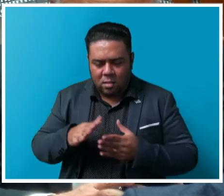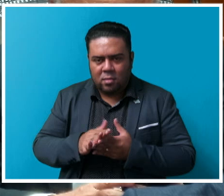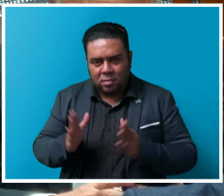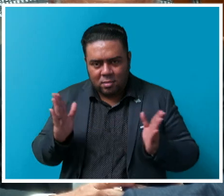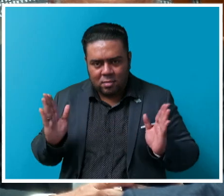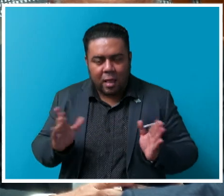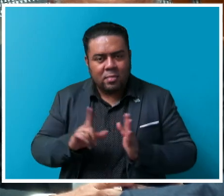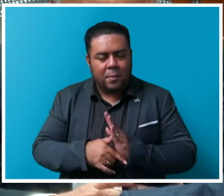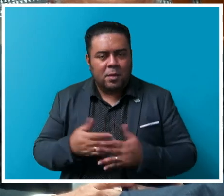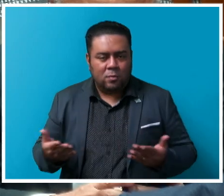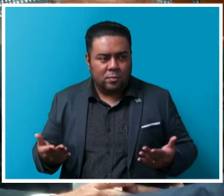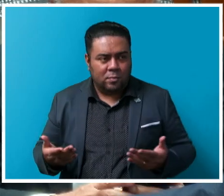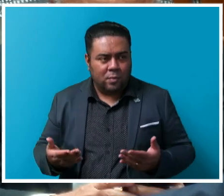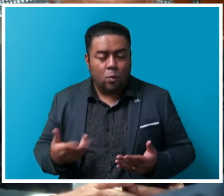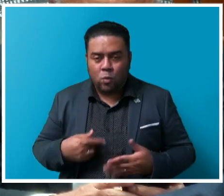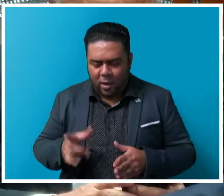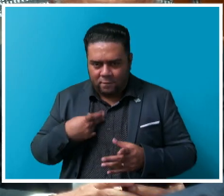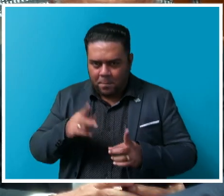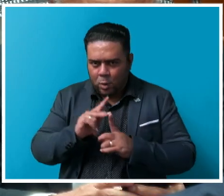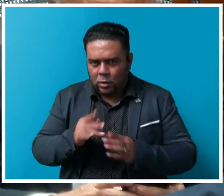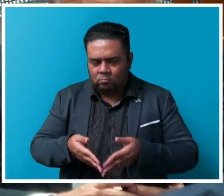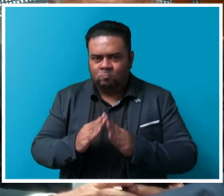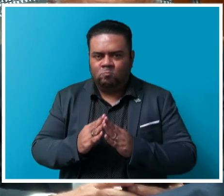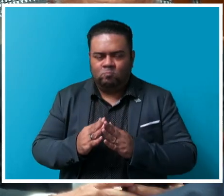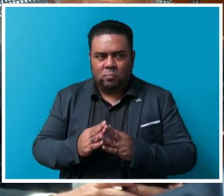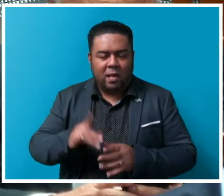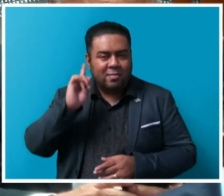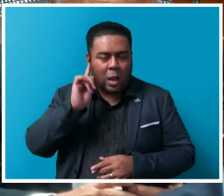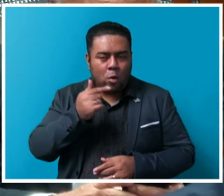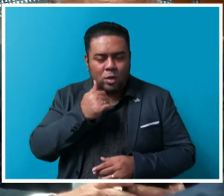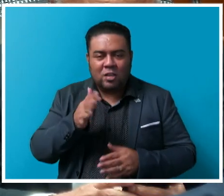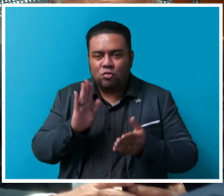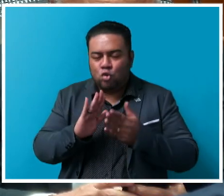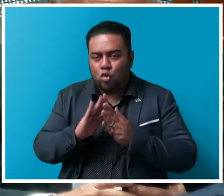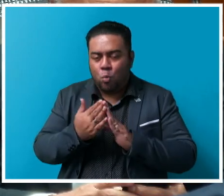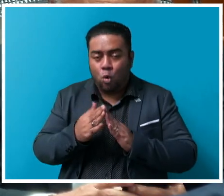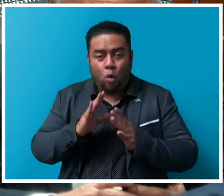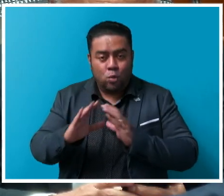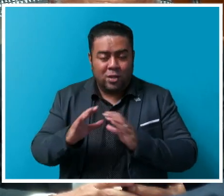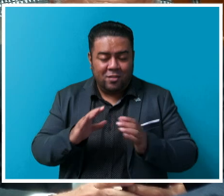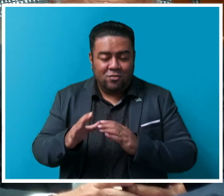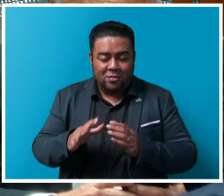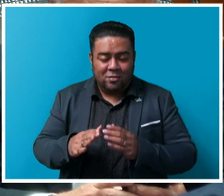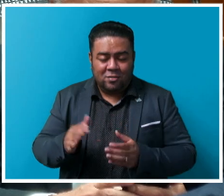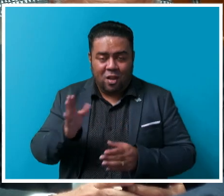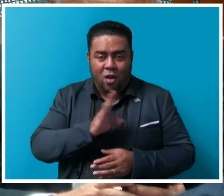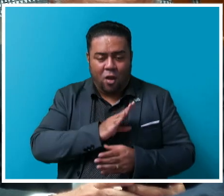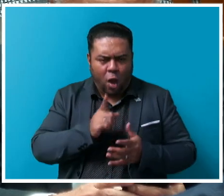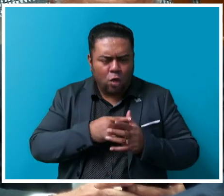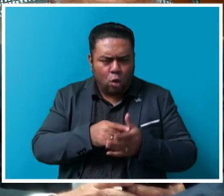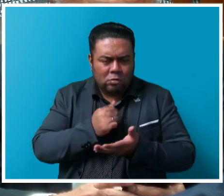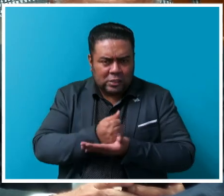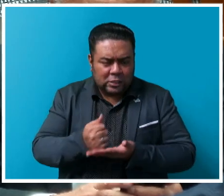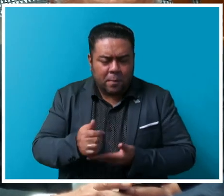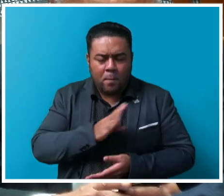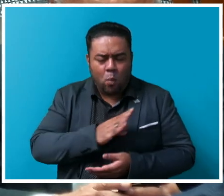have prioritized the establishment of the Telecommunications Authority Board to be fully functional. The last